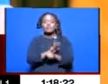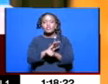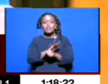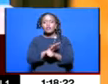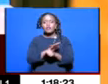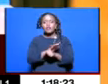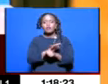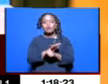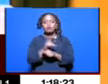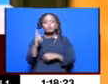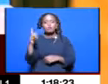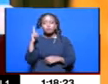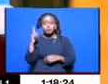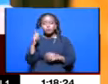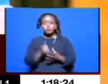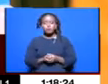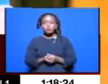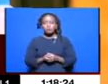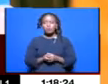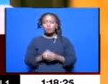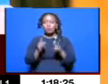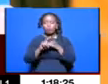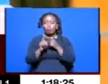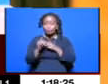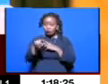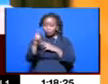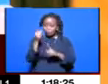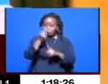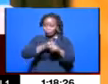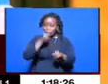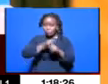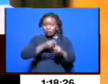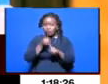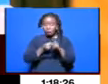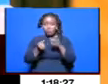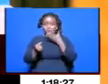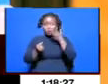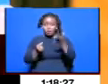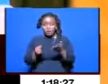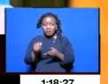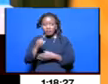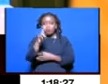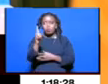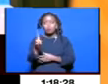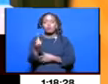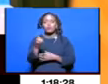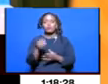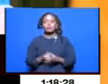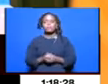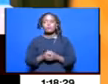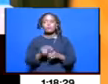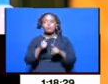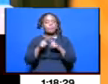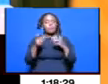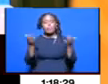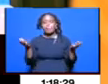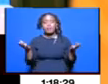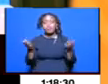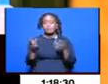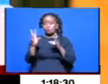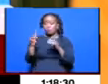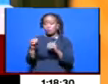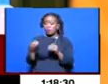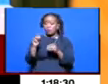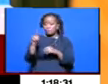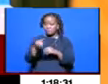device in its effort to answer the question. But I find no fault with this rich